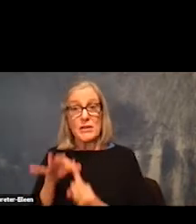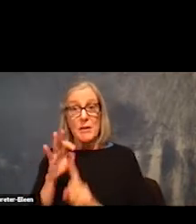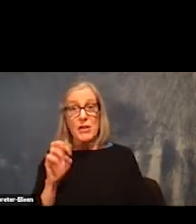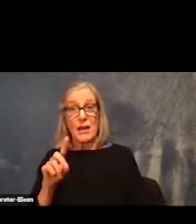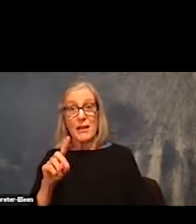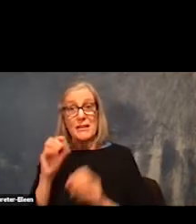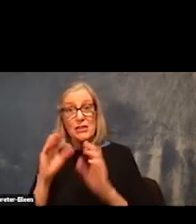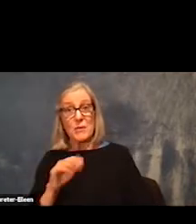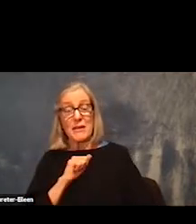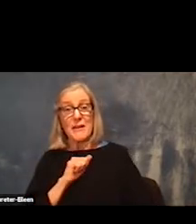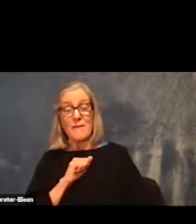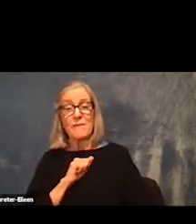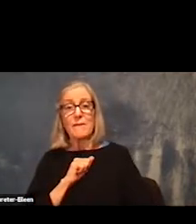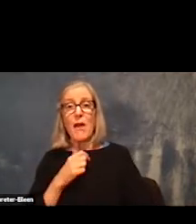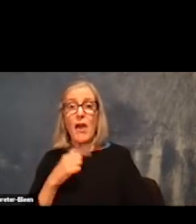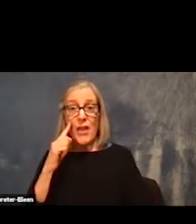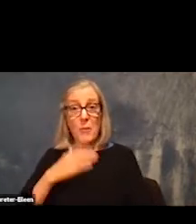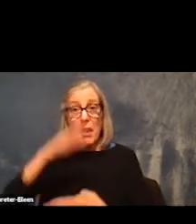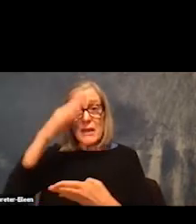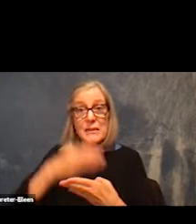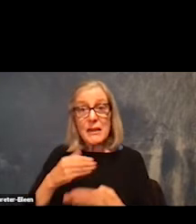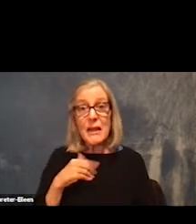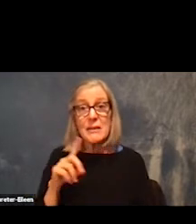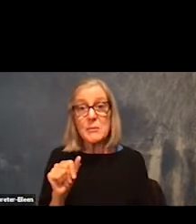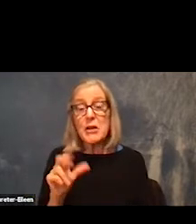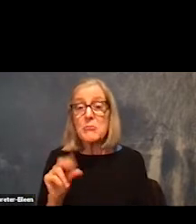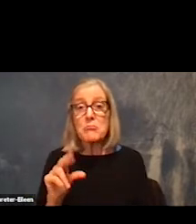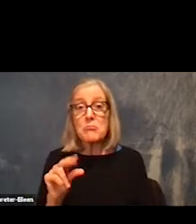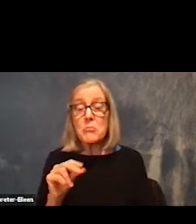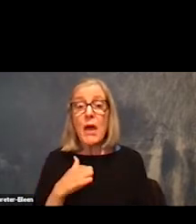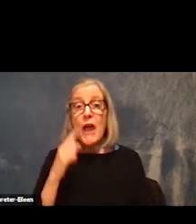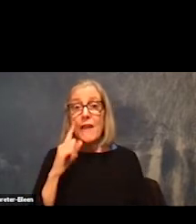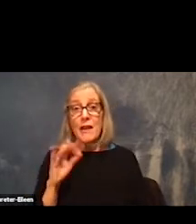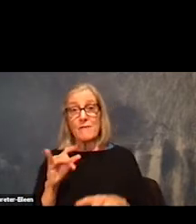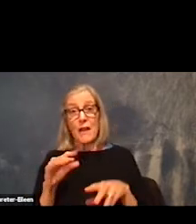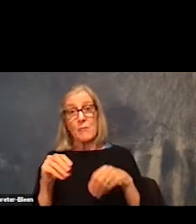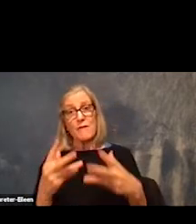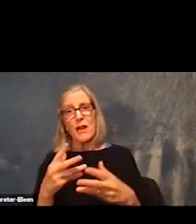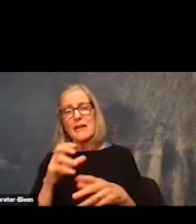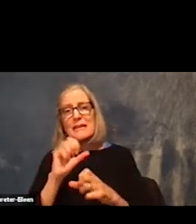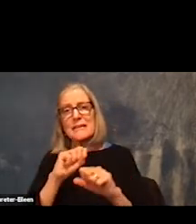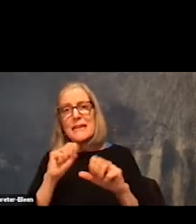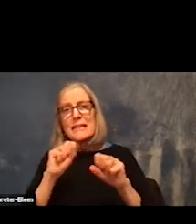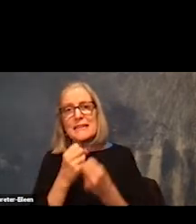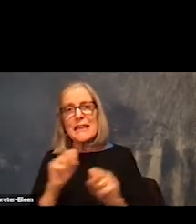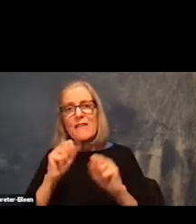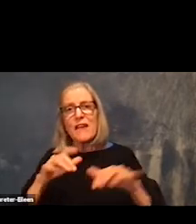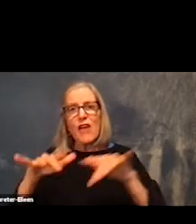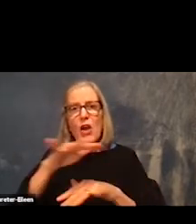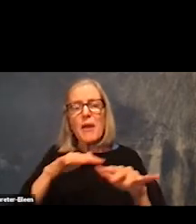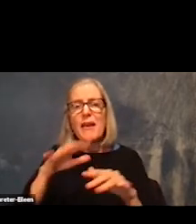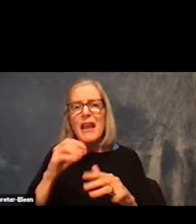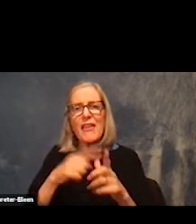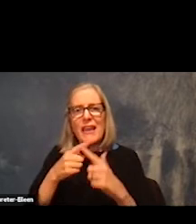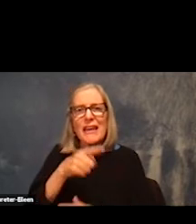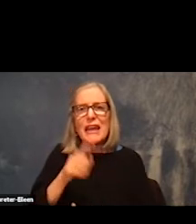I loved him enough and provided a safe home environment, he would come around to normal. Did you notice that I put air quotes around